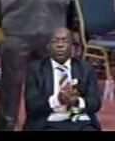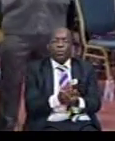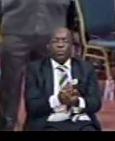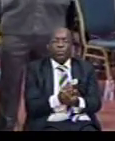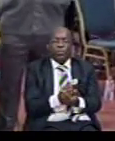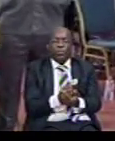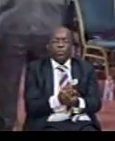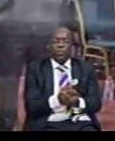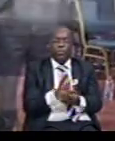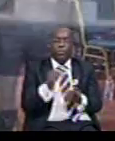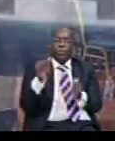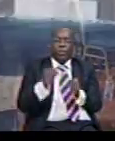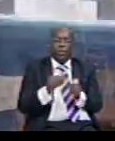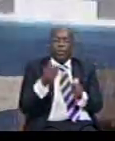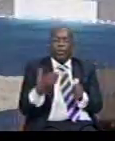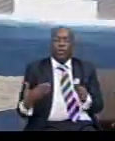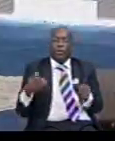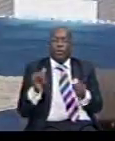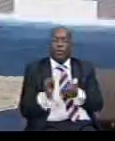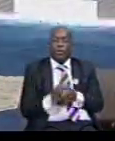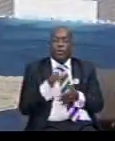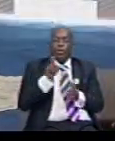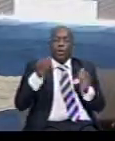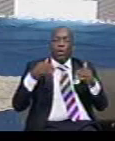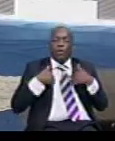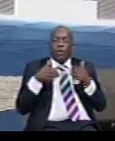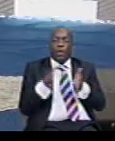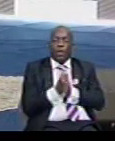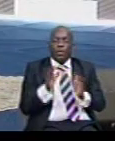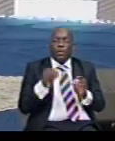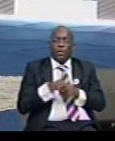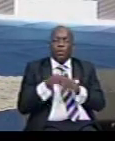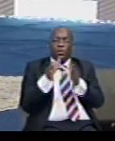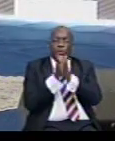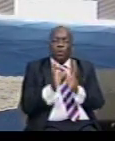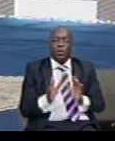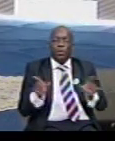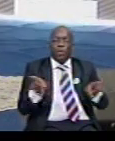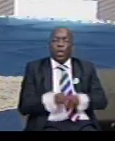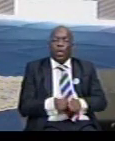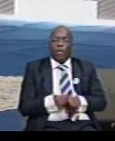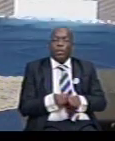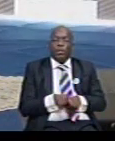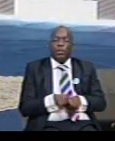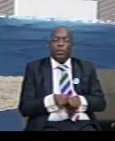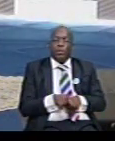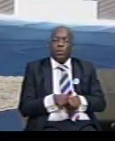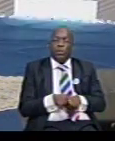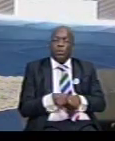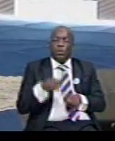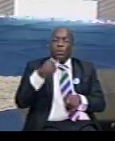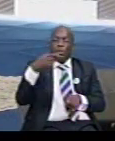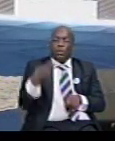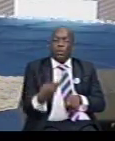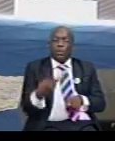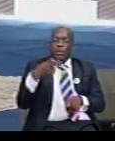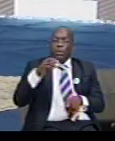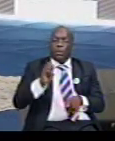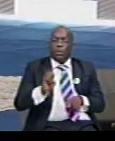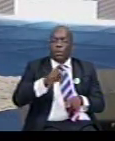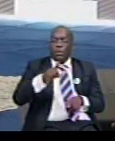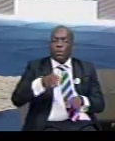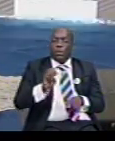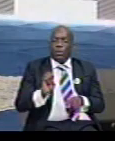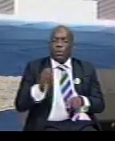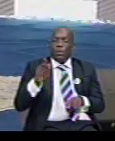And everything you have asked in prayer, like Ezekiah asked, and God answered,